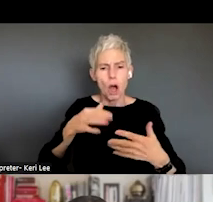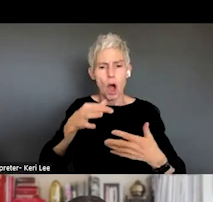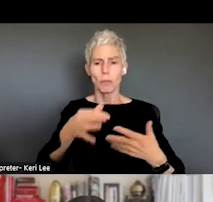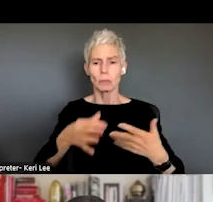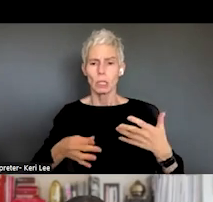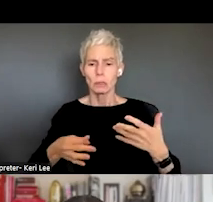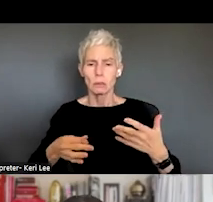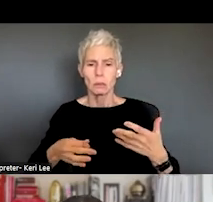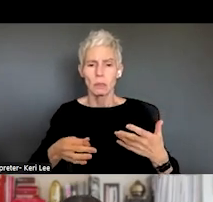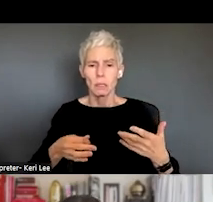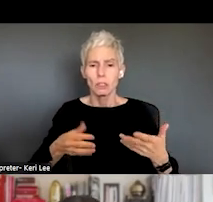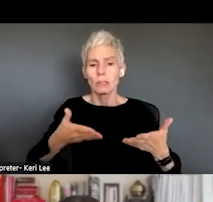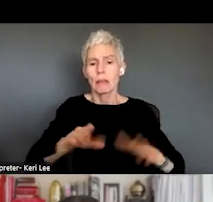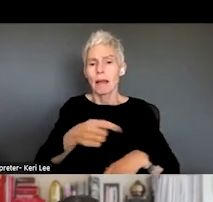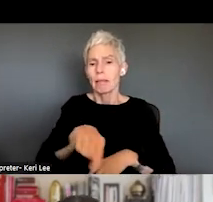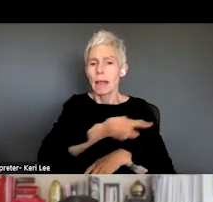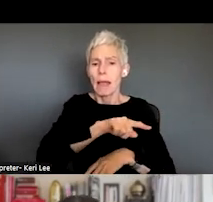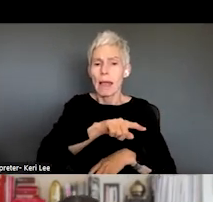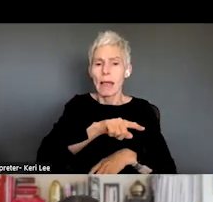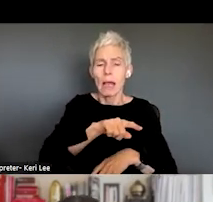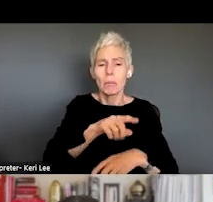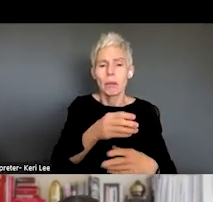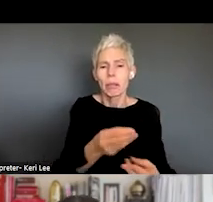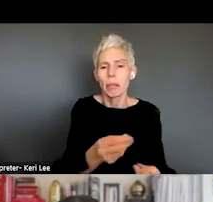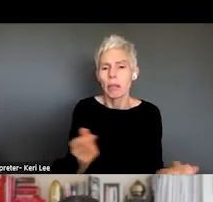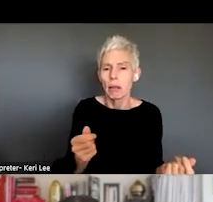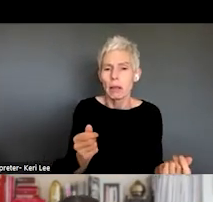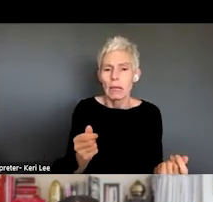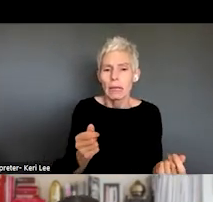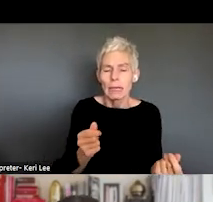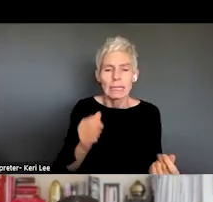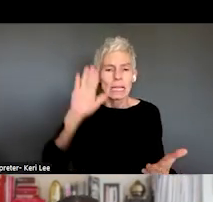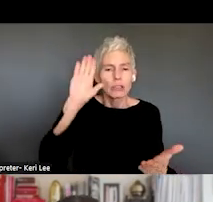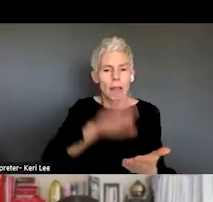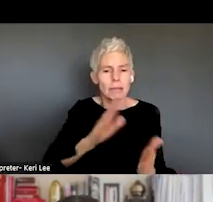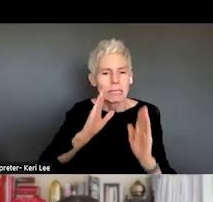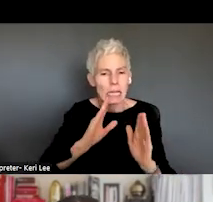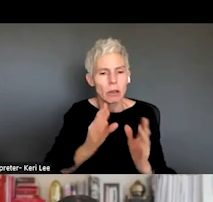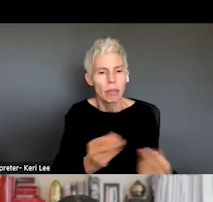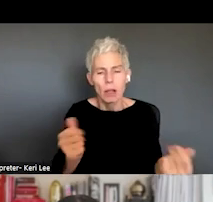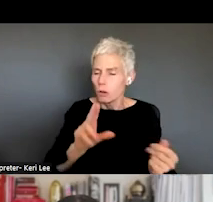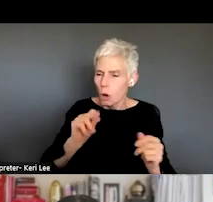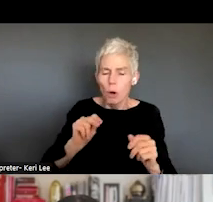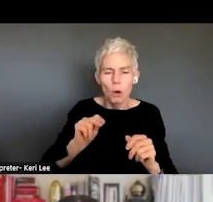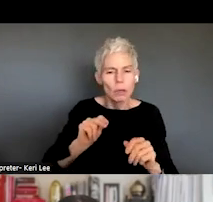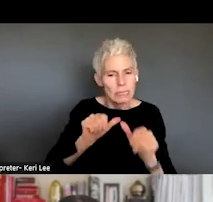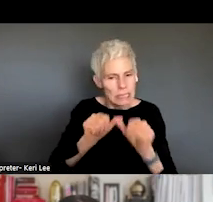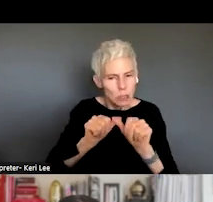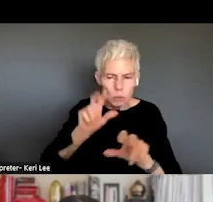don't sort of let them kind of die away now that there's less public attention on it, but that we really continue investing in those